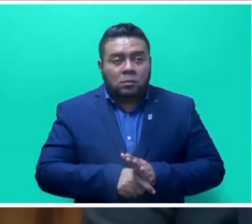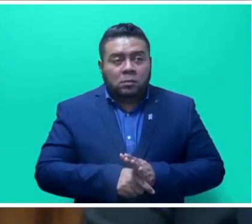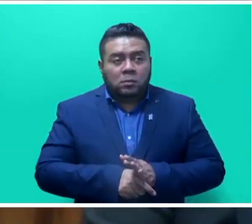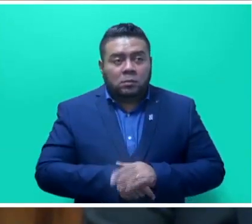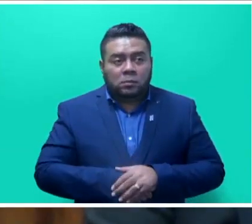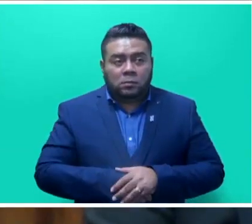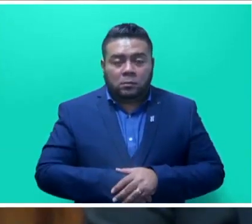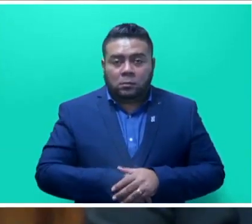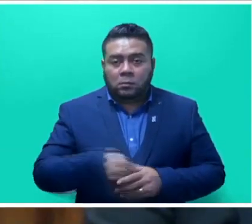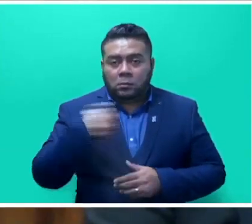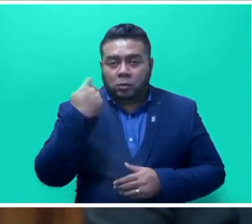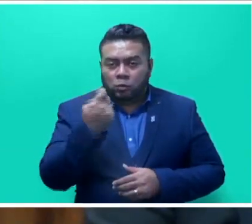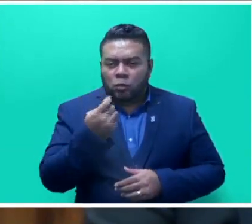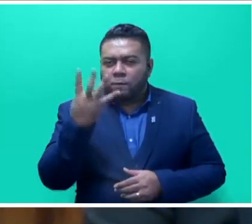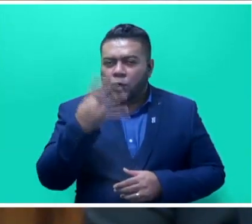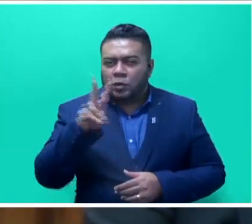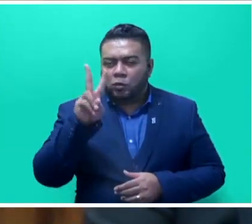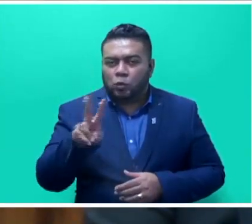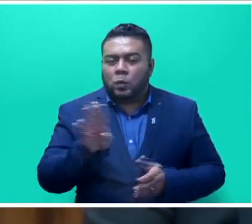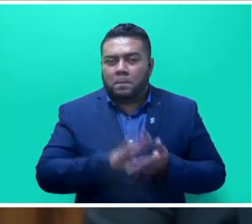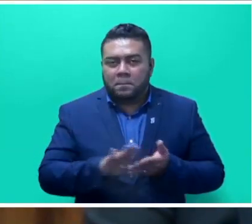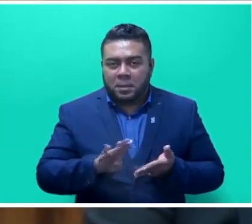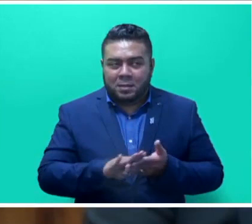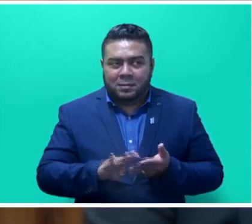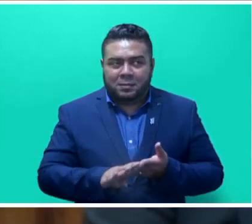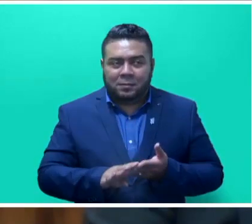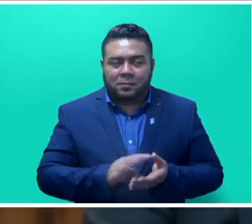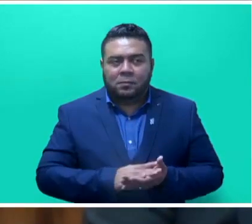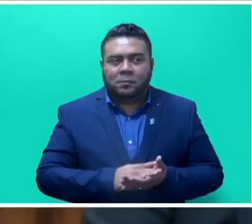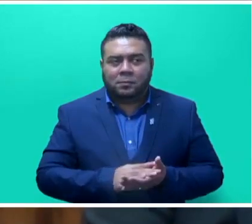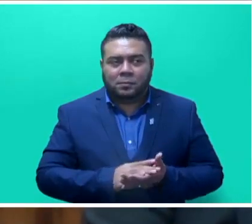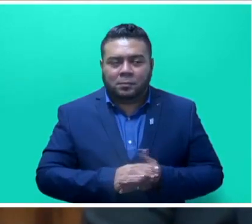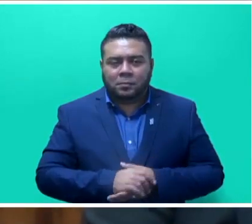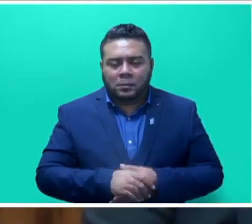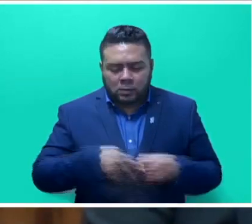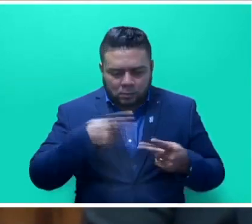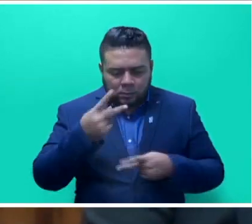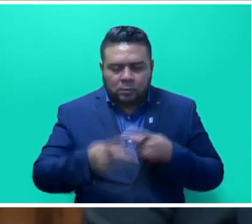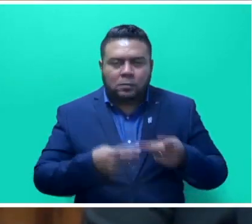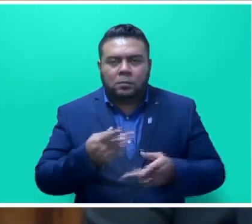is nearly 42 million, which is an investment that will also be made progressively.